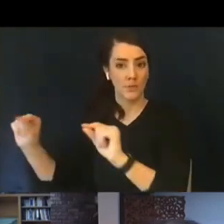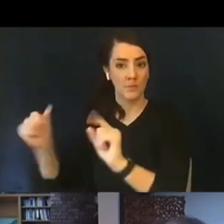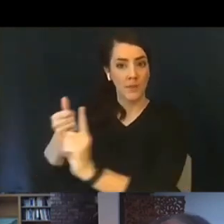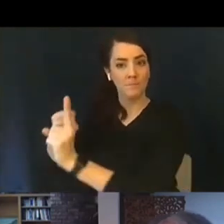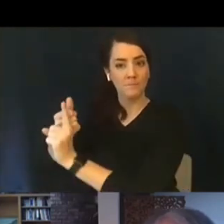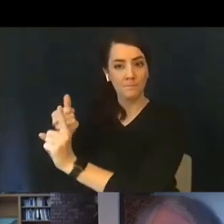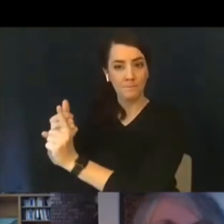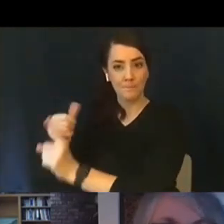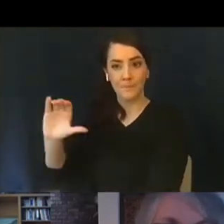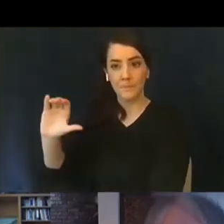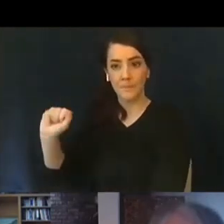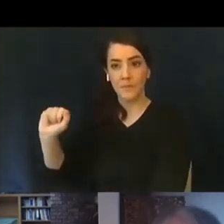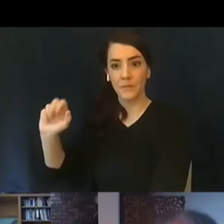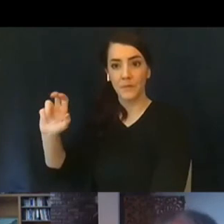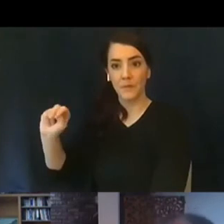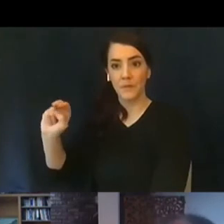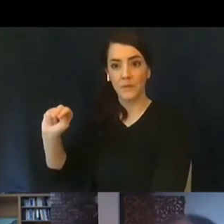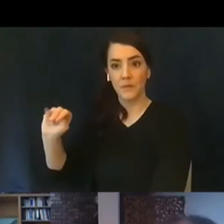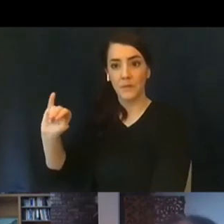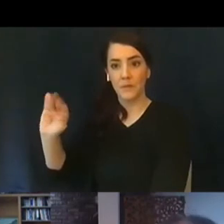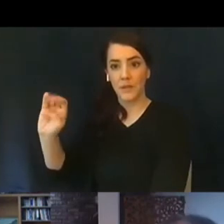Very, very challenging times.